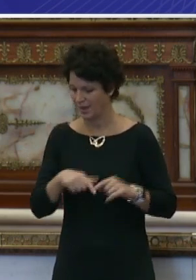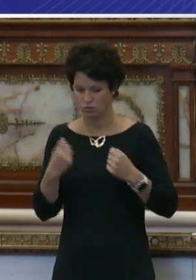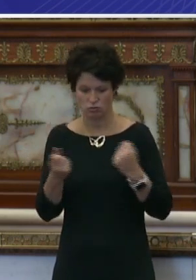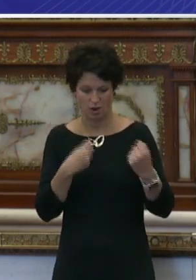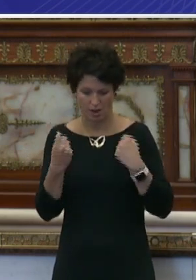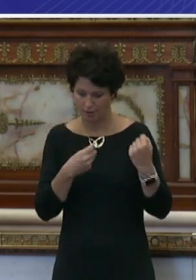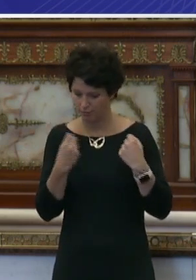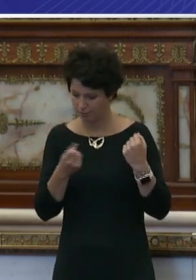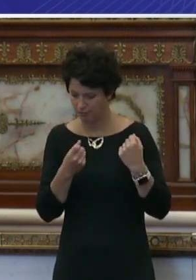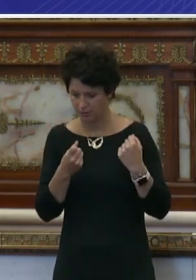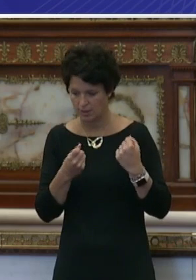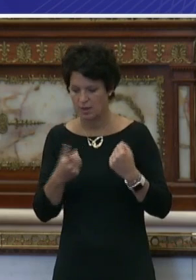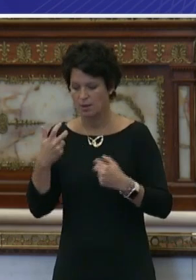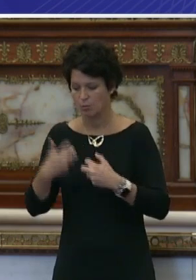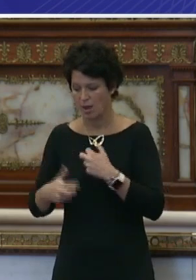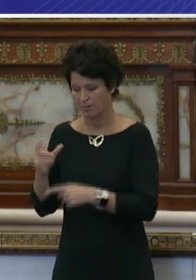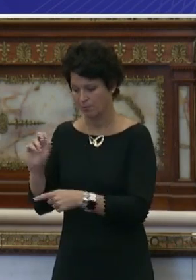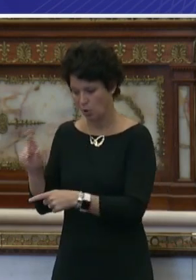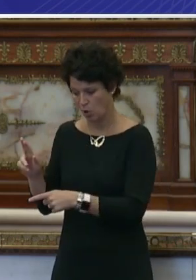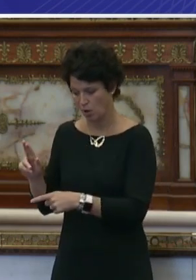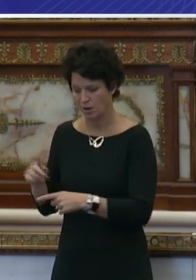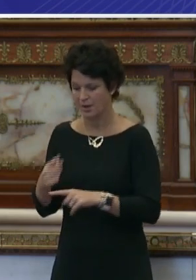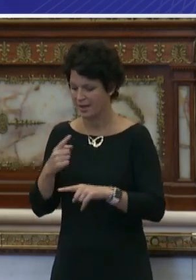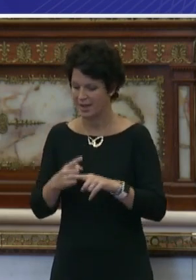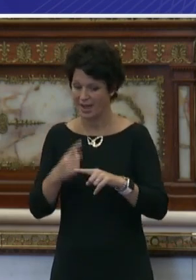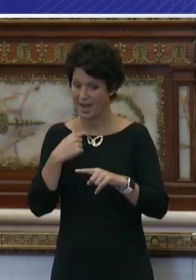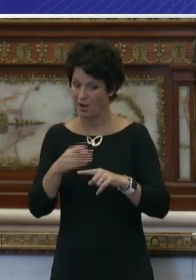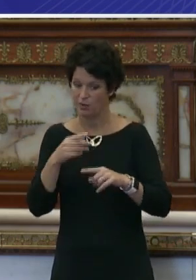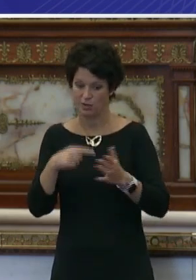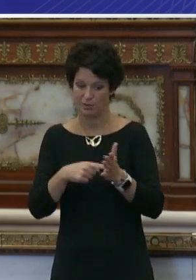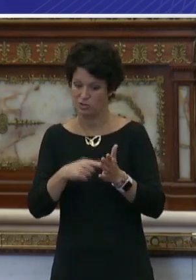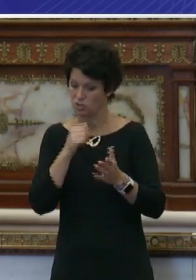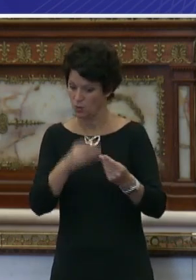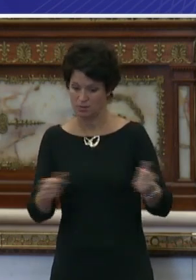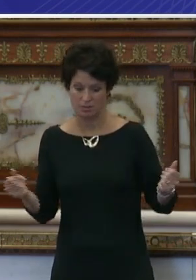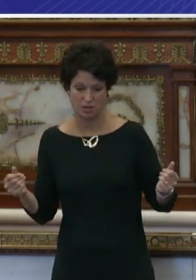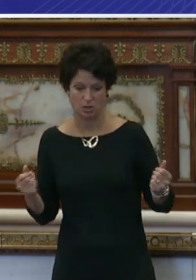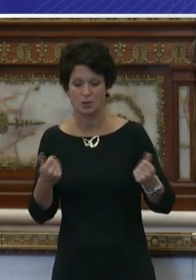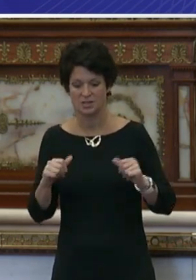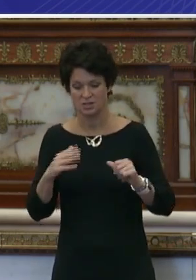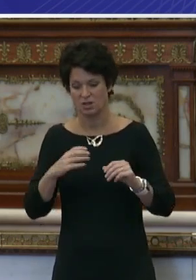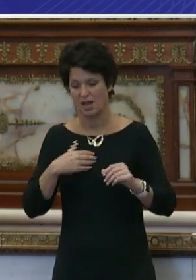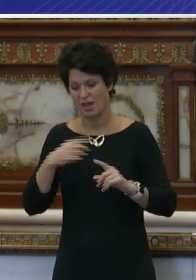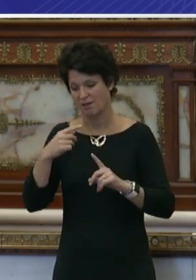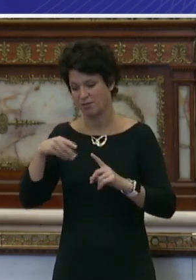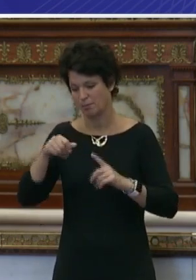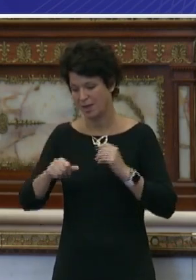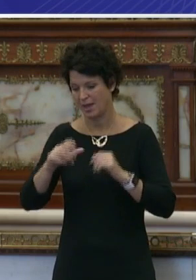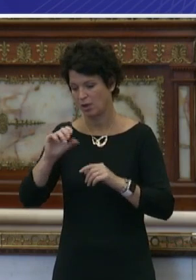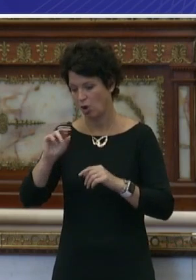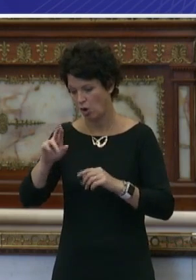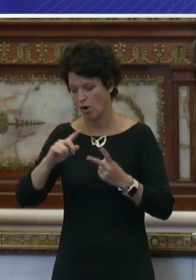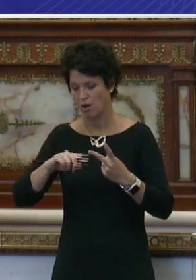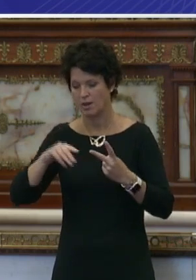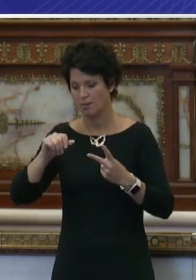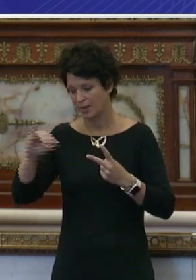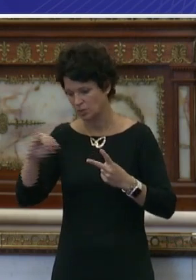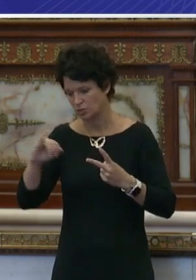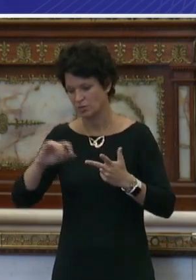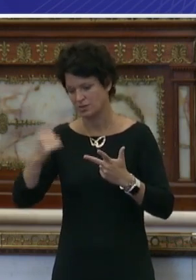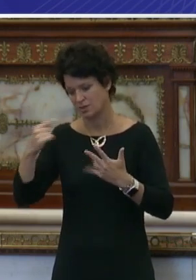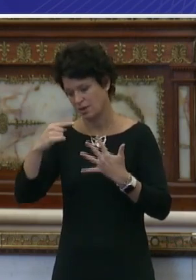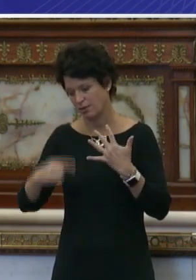or if we have a problem with our vehicles, our expenses don't disappear. We still have a car note. We still have to pay our insurance, and we still have to pay